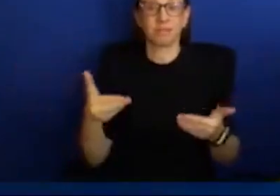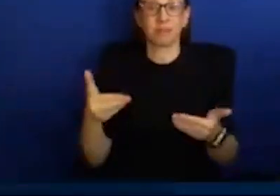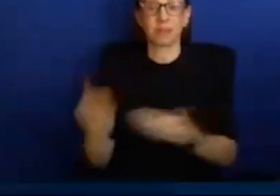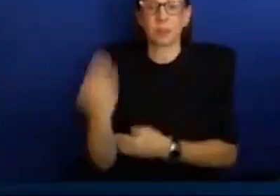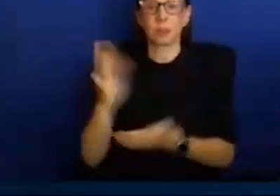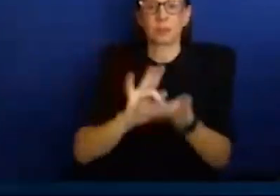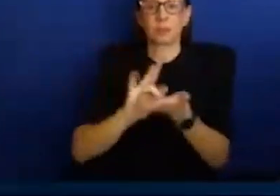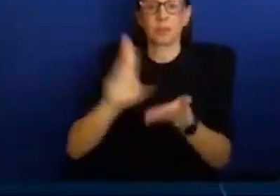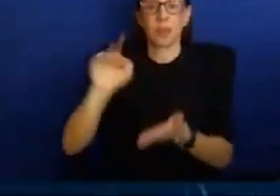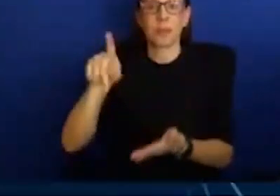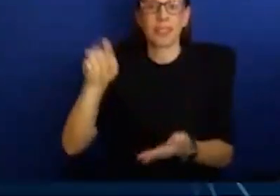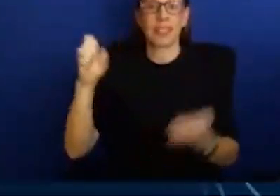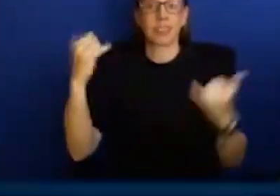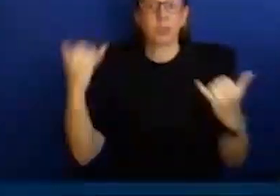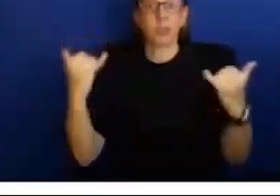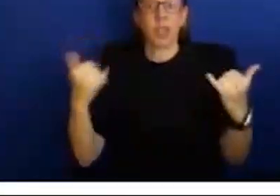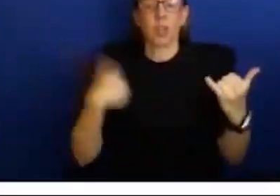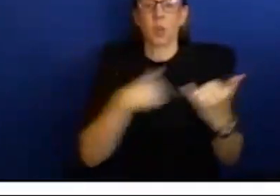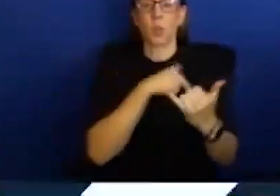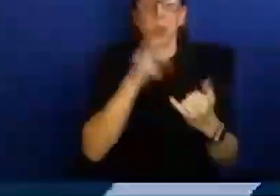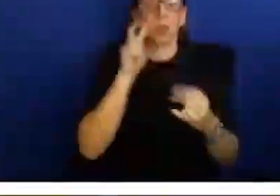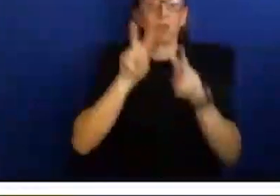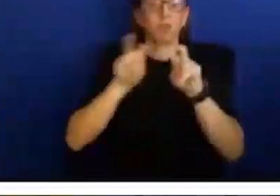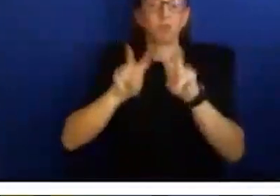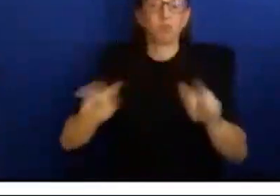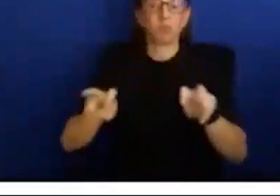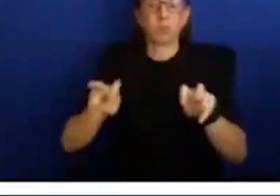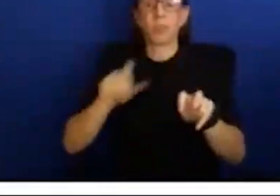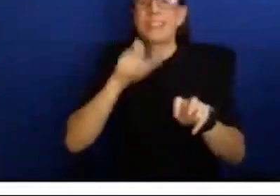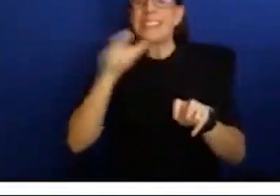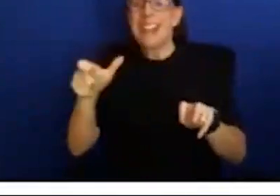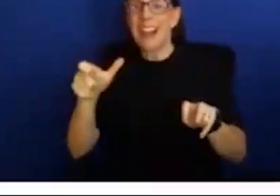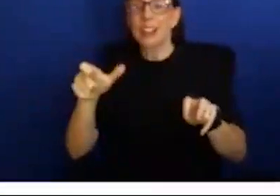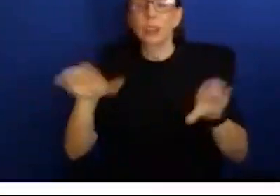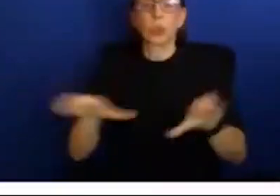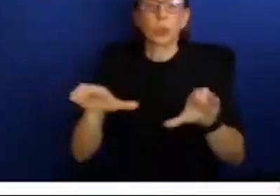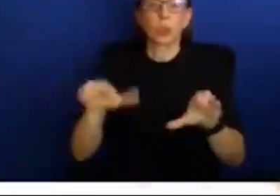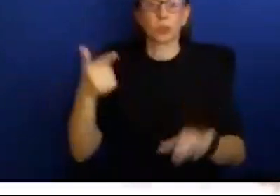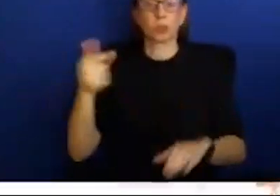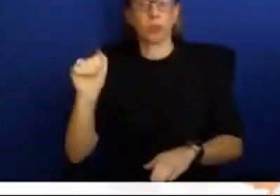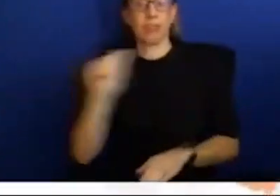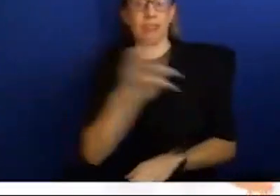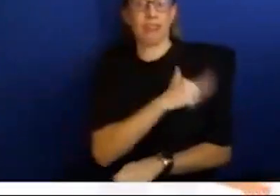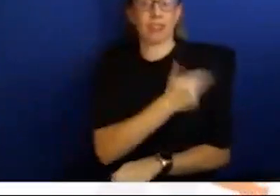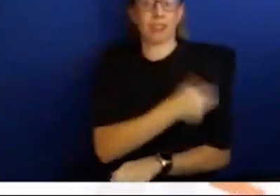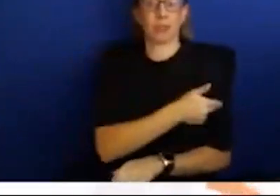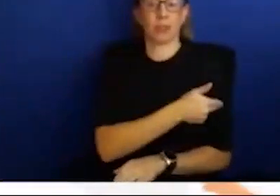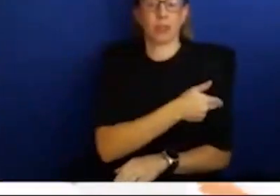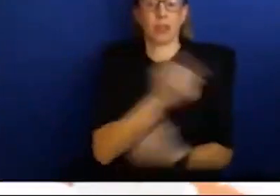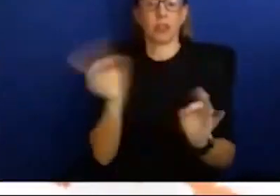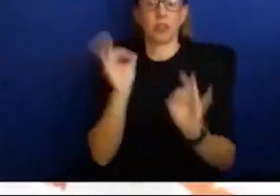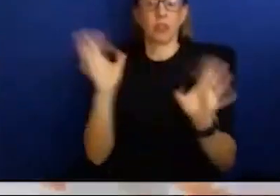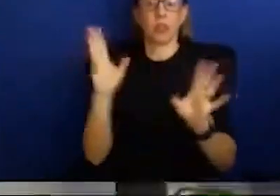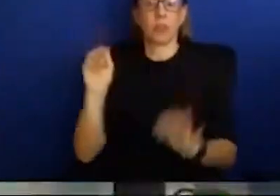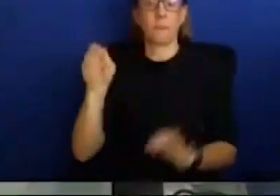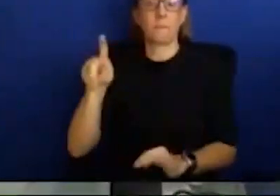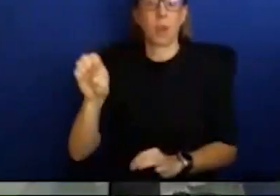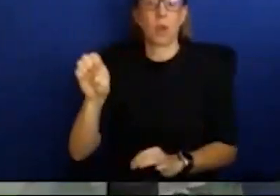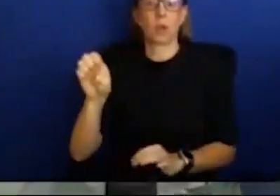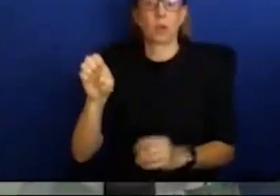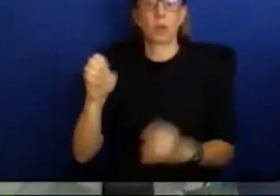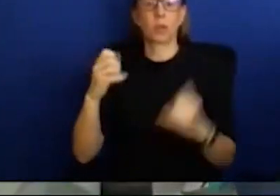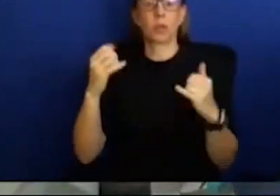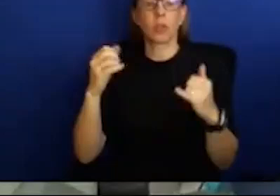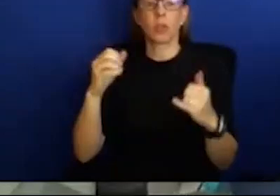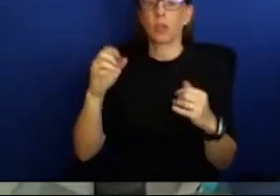Today, we are taking a look at what not to do. Right now, Georgia hospitals are in crisis mode. COVID is taking over their patient